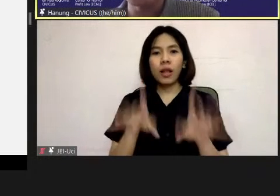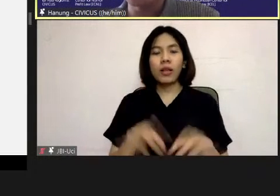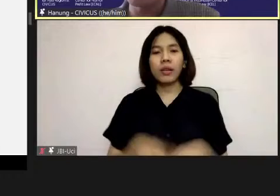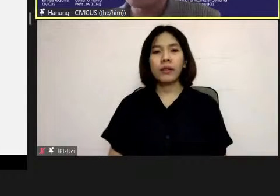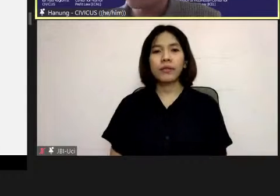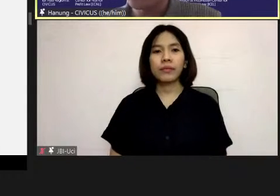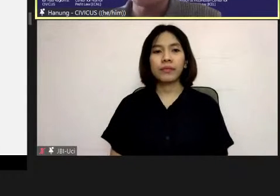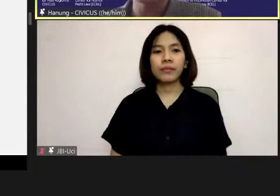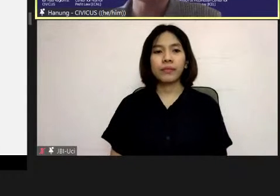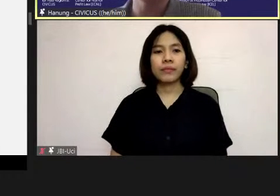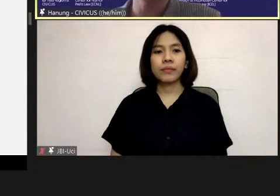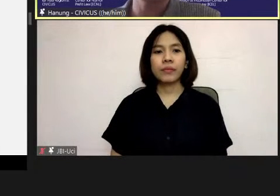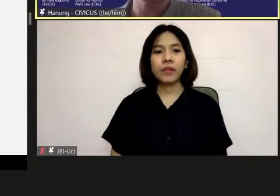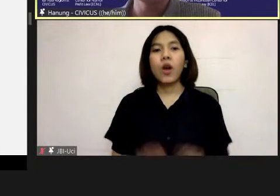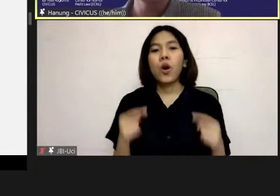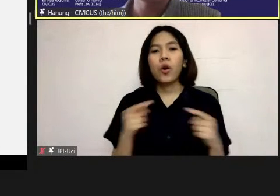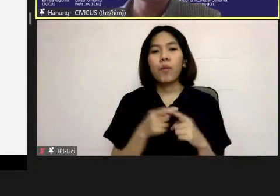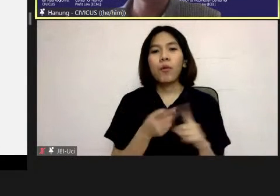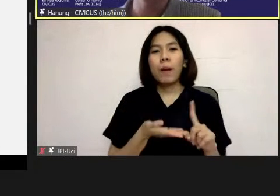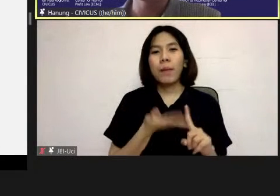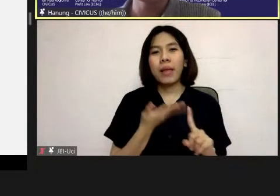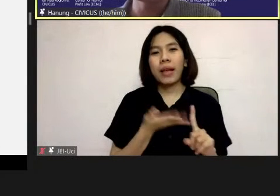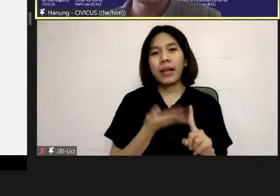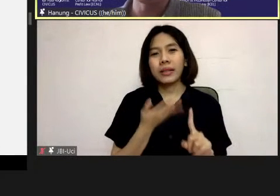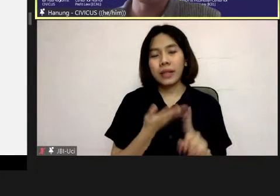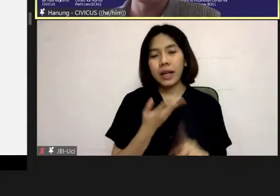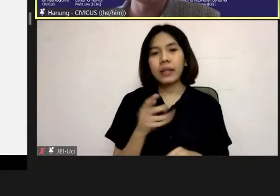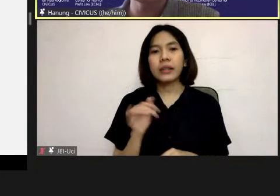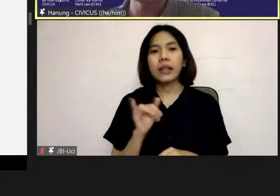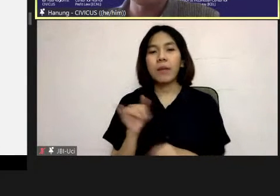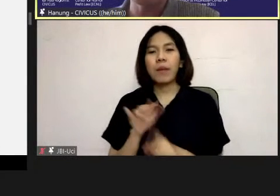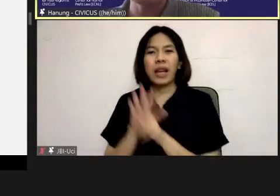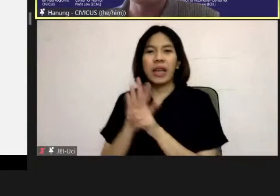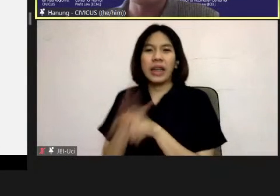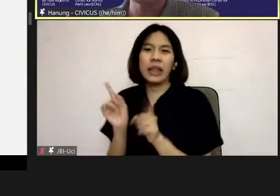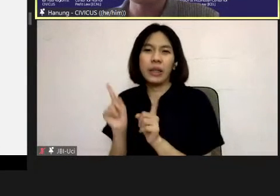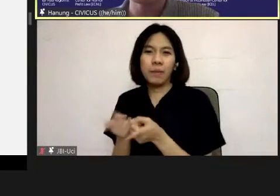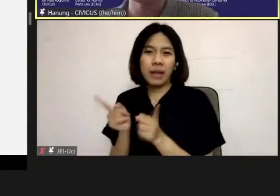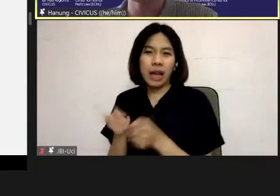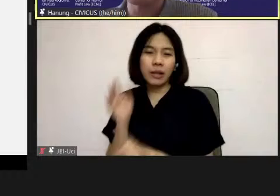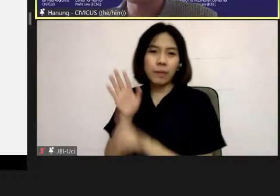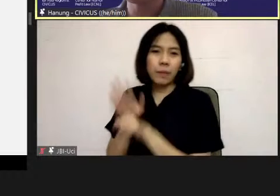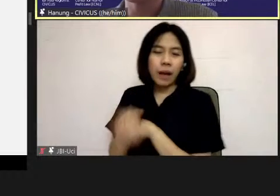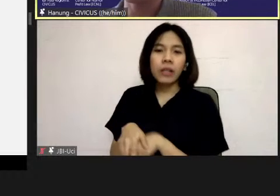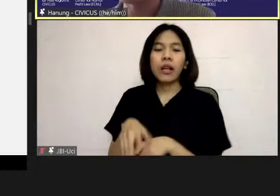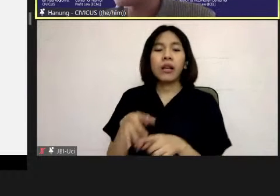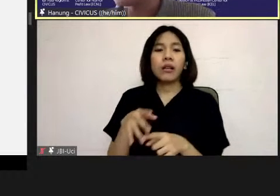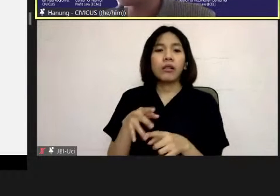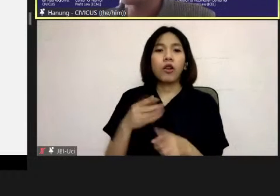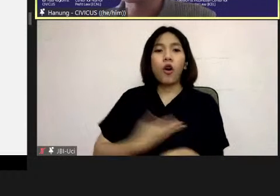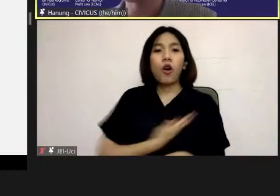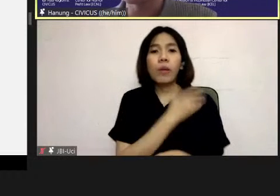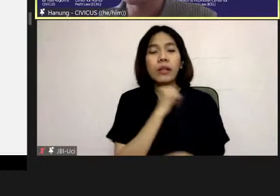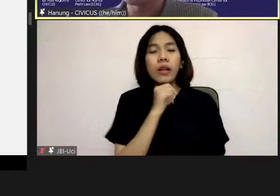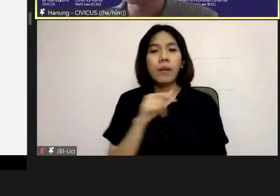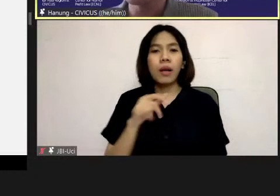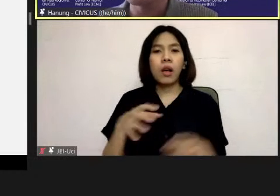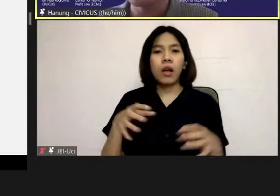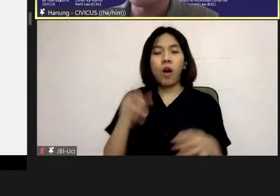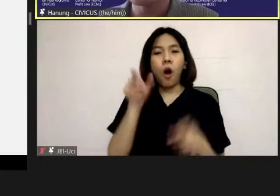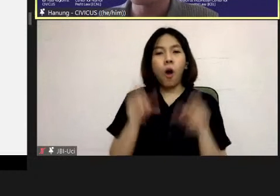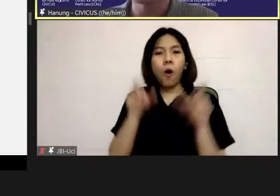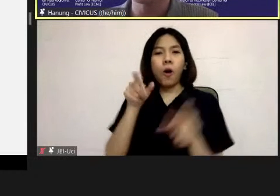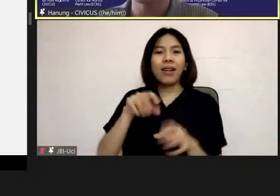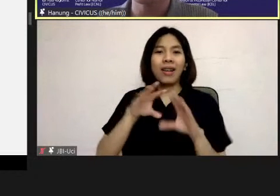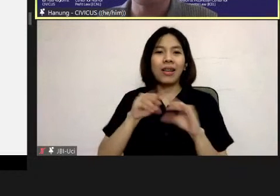activists and journalists, we documented a concerning trend about the use of extralegal tactics in at least 14 countries